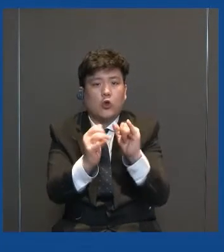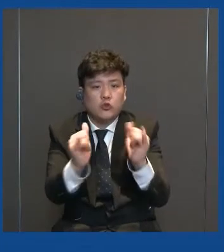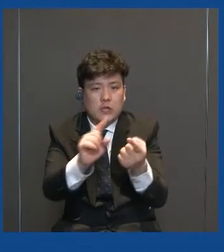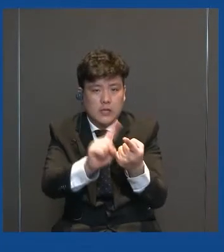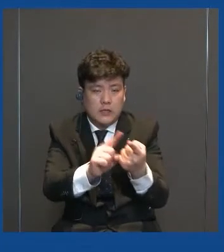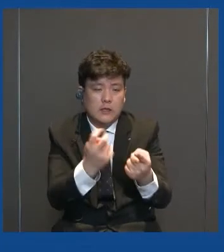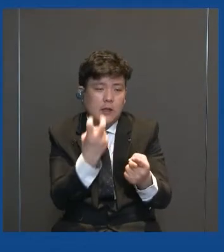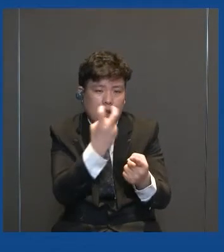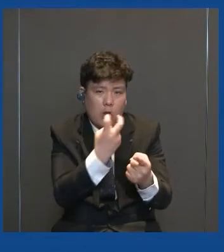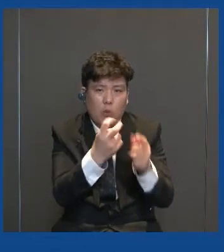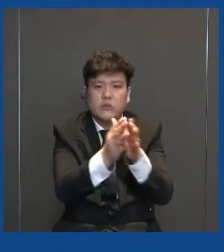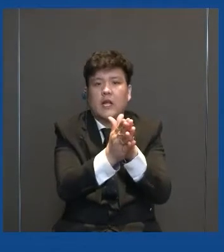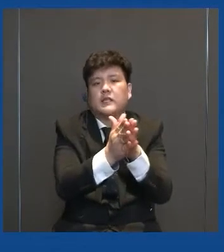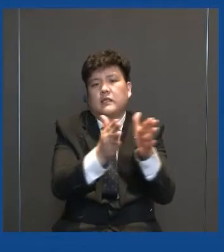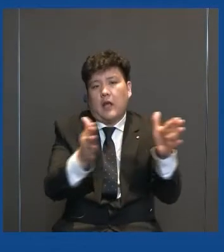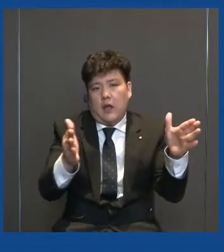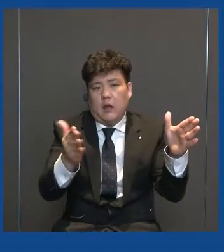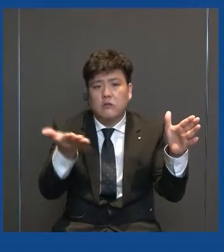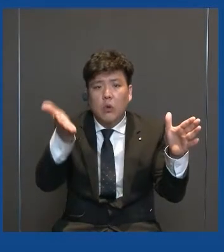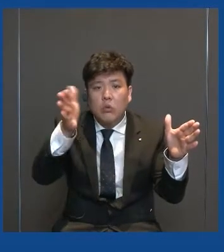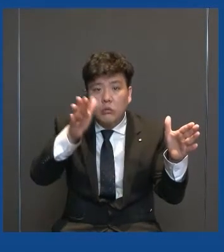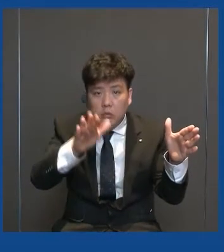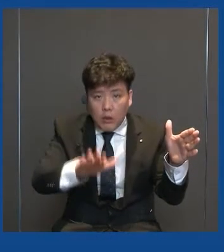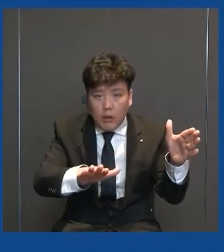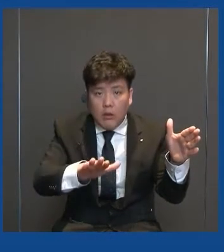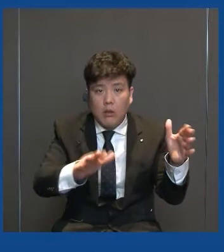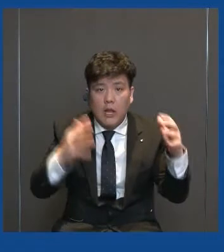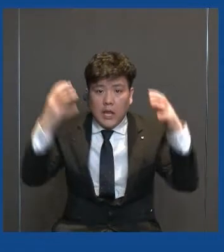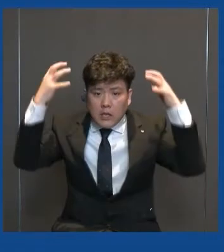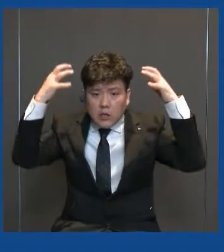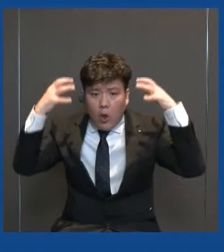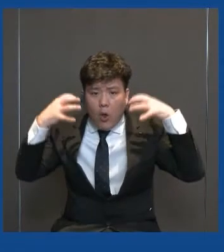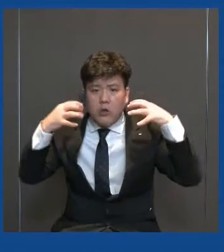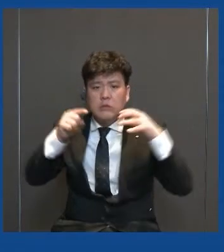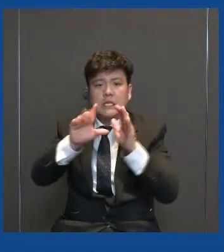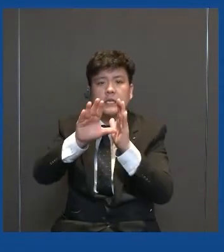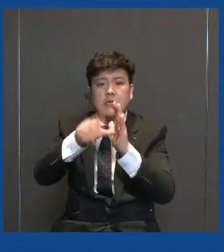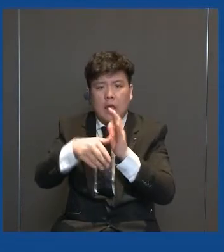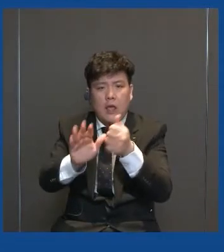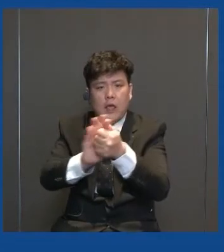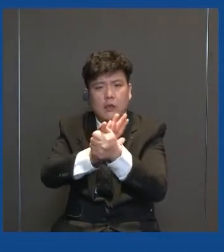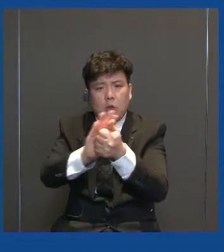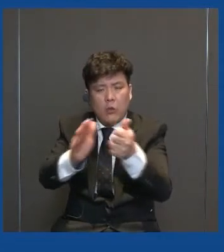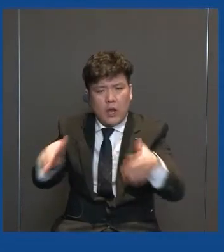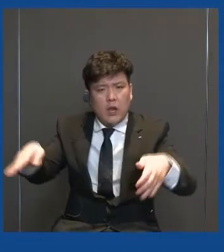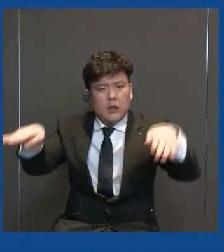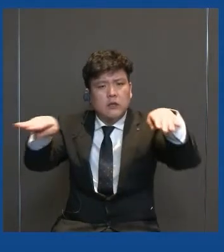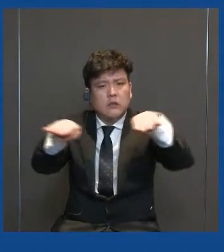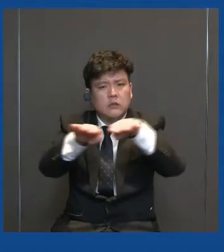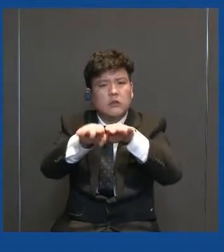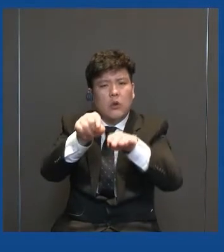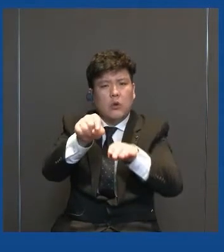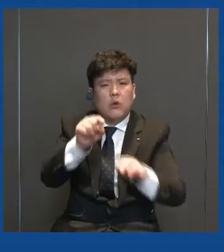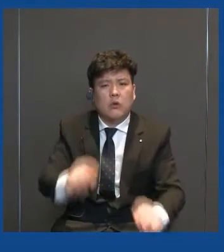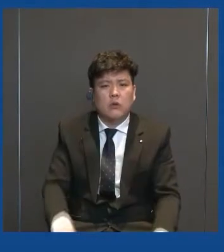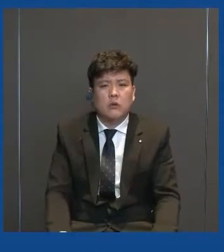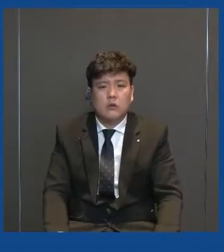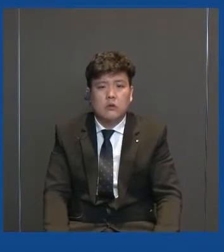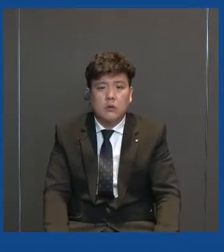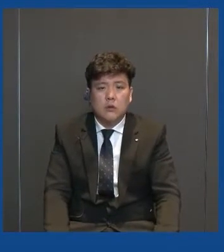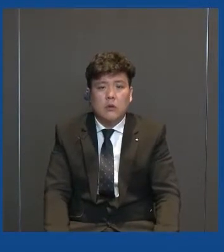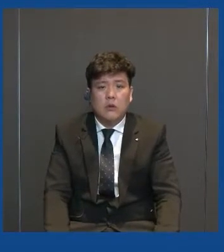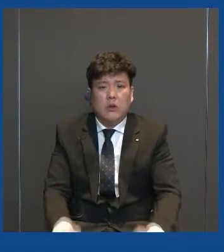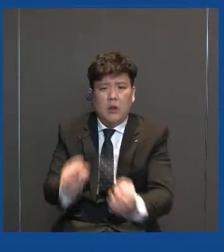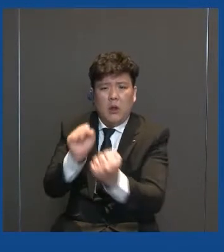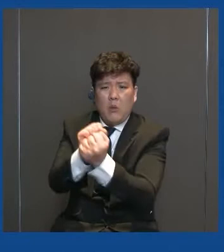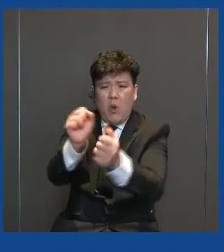Denmark in the spring called for more systematic testing. In this regard, it should be stressed that the average age of